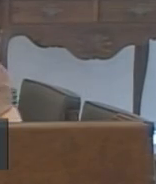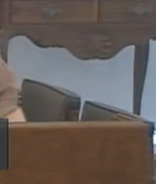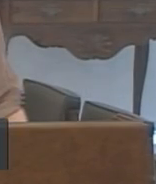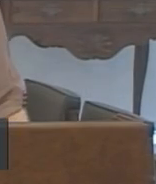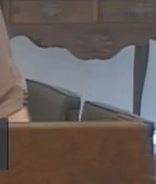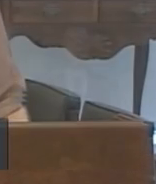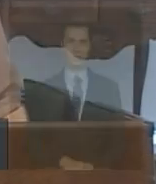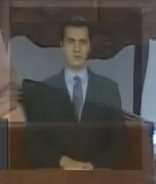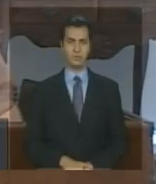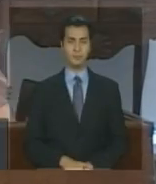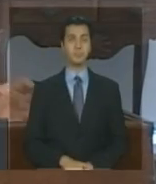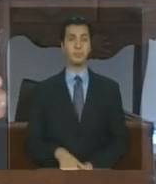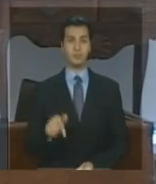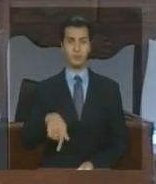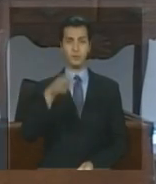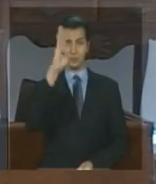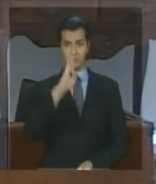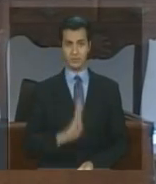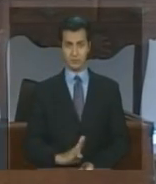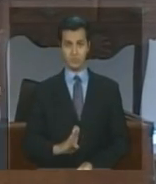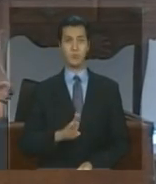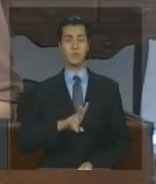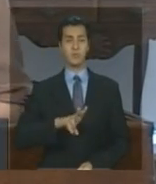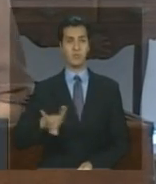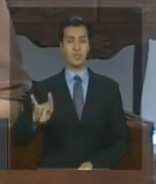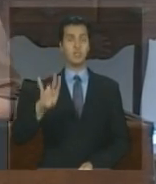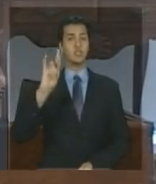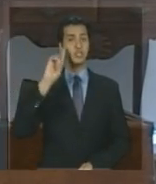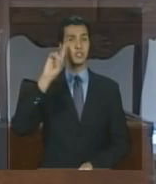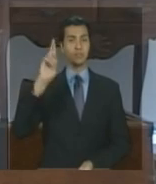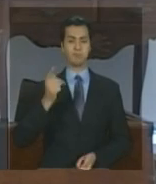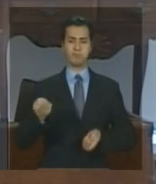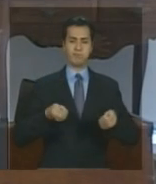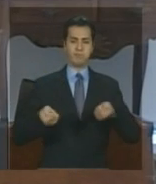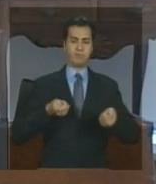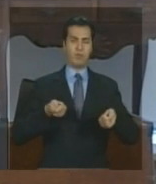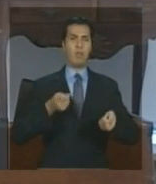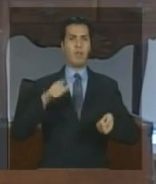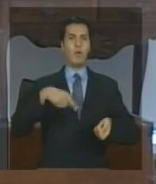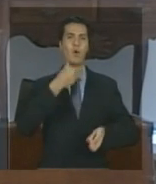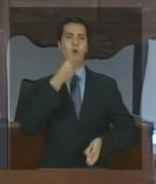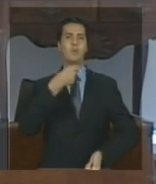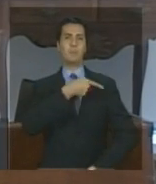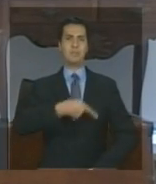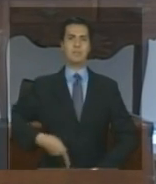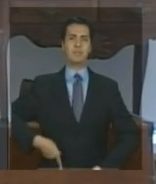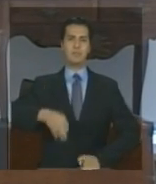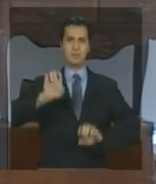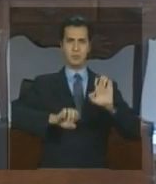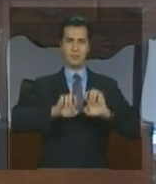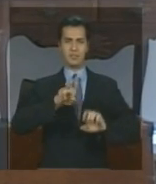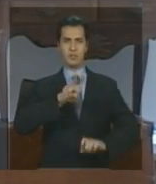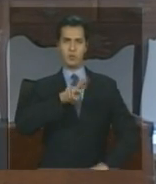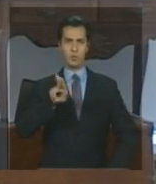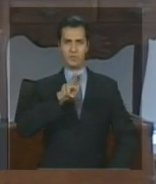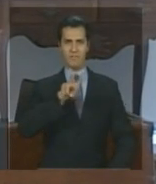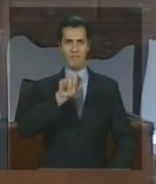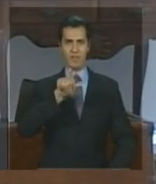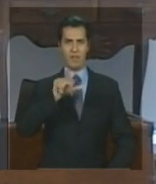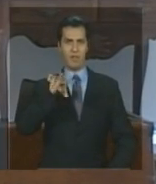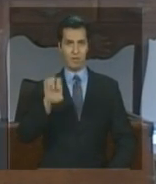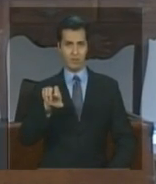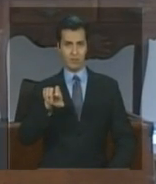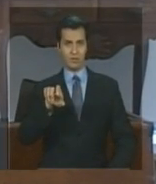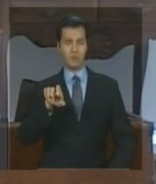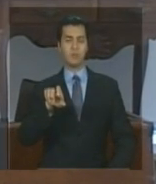Brazil. A sessão brasileira vai ser presidida pelo Murilo Ferreira da Vale do Rio Doce. The Brazilian co-chair will be Mr.